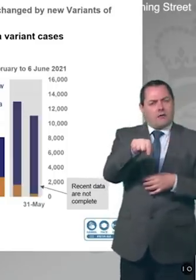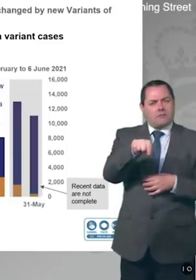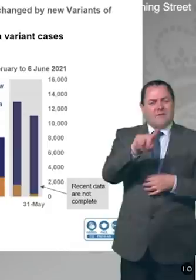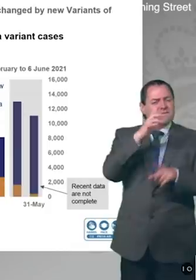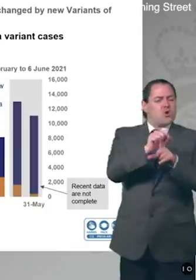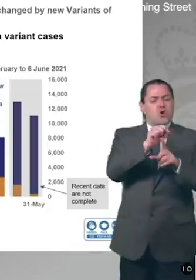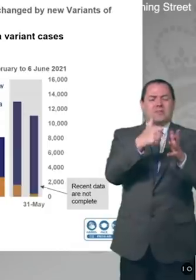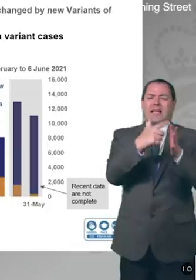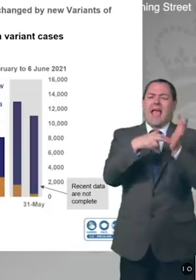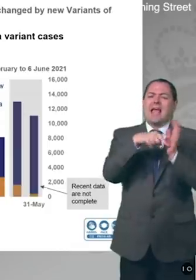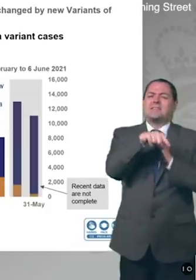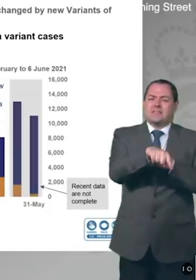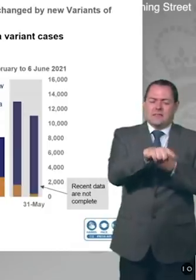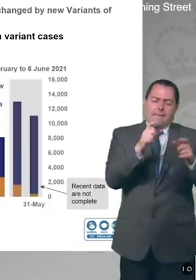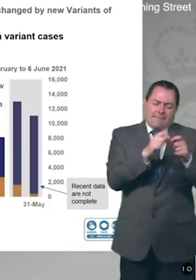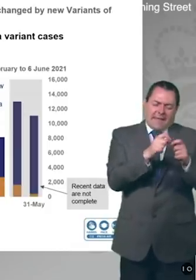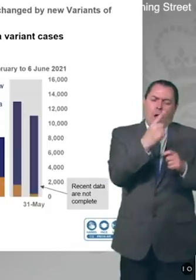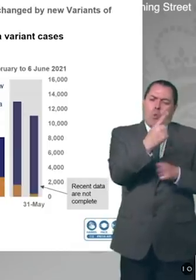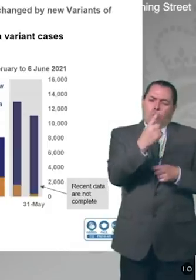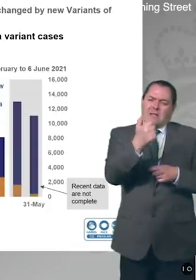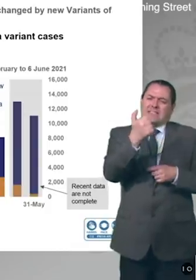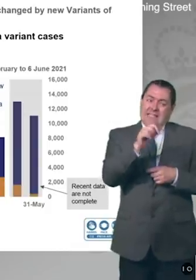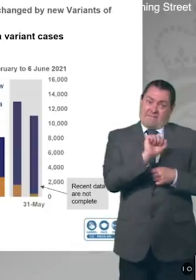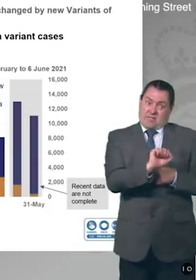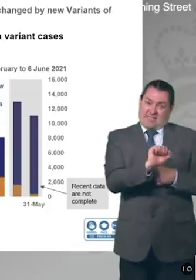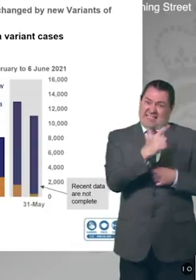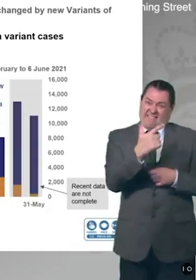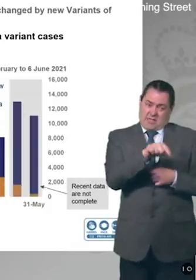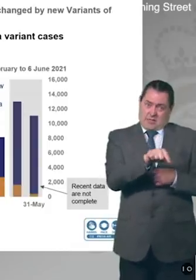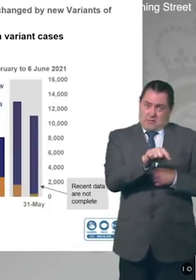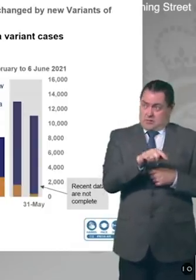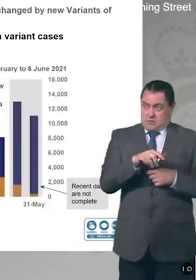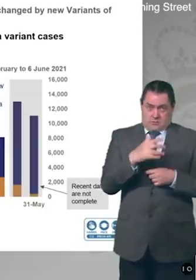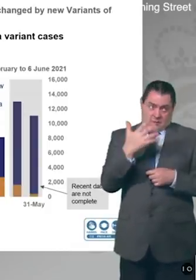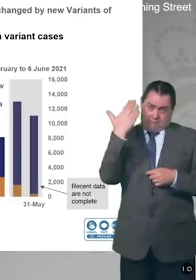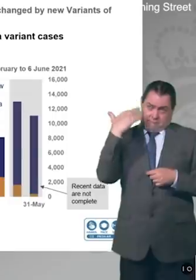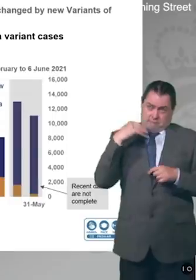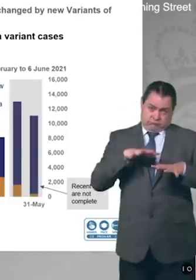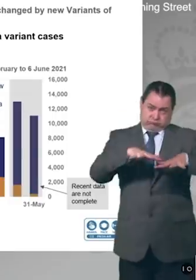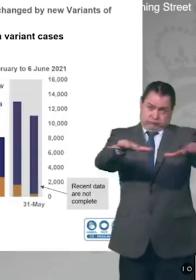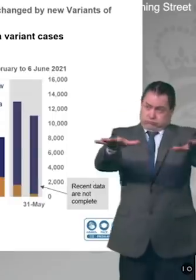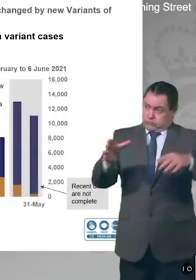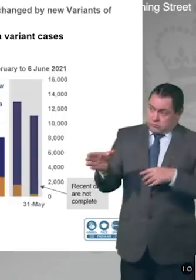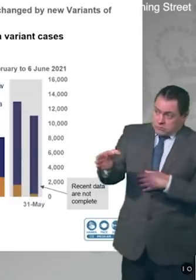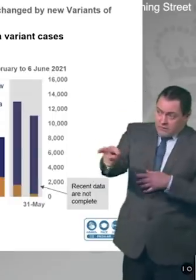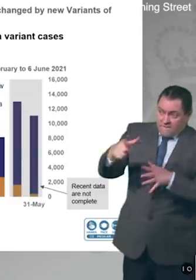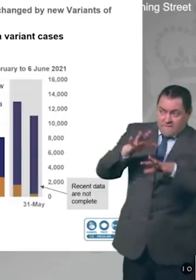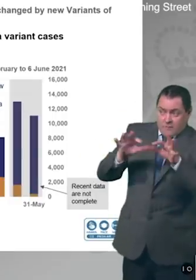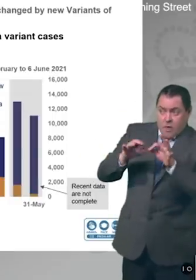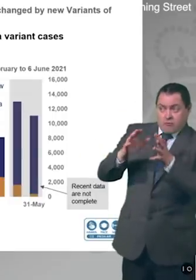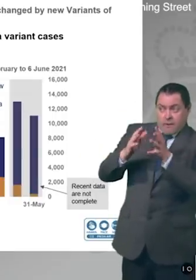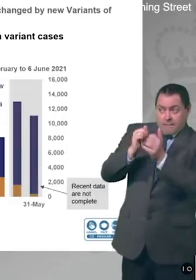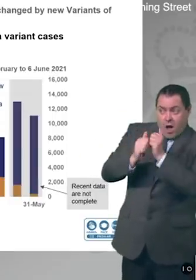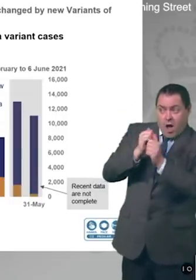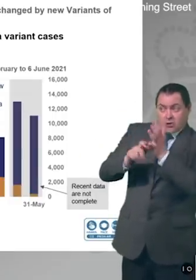alpha variant that had been the one that dominated in the UK until very recently. And that has continued on